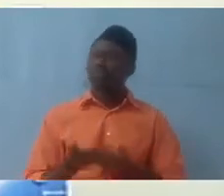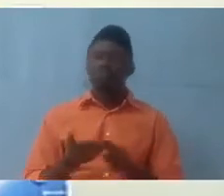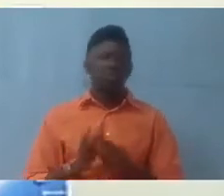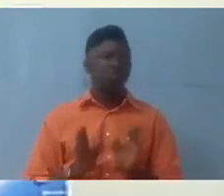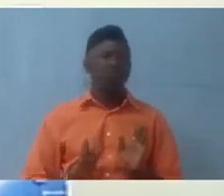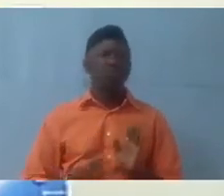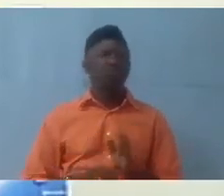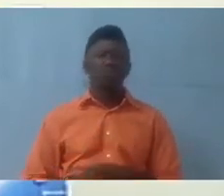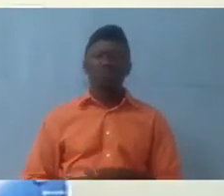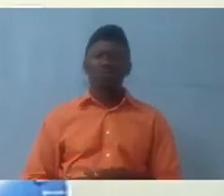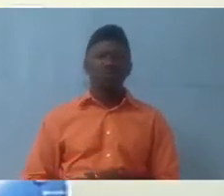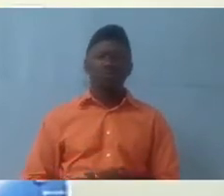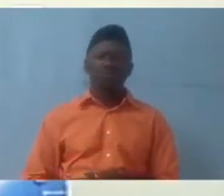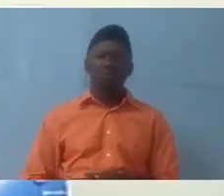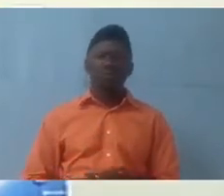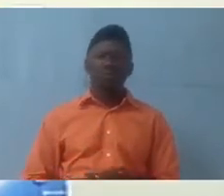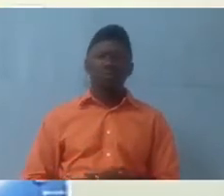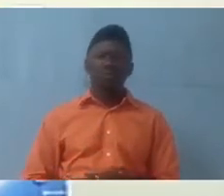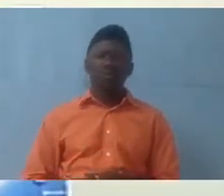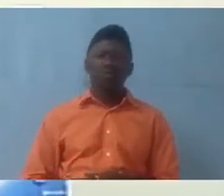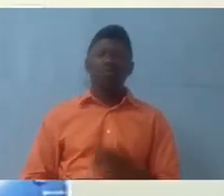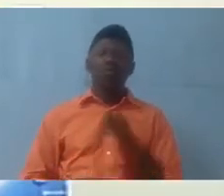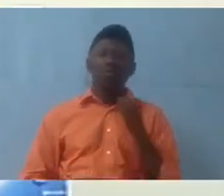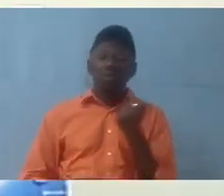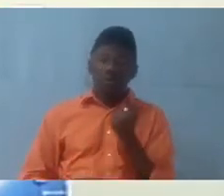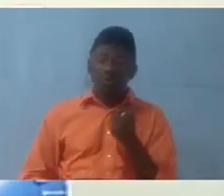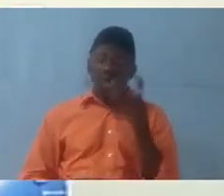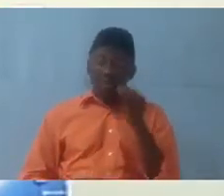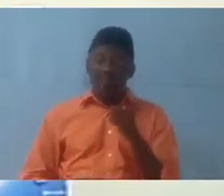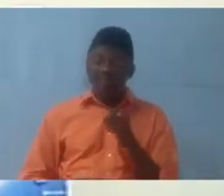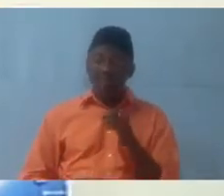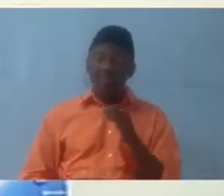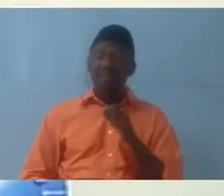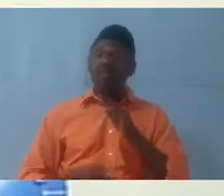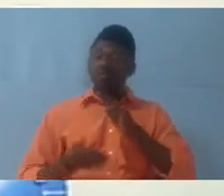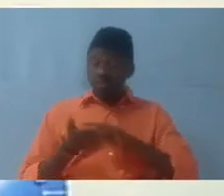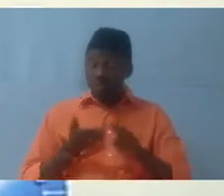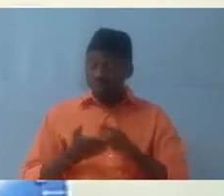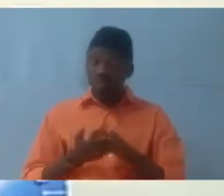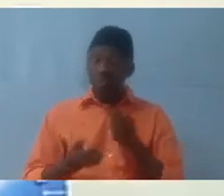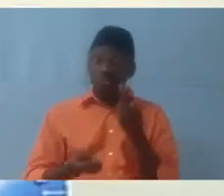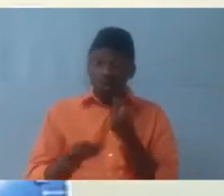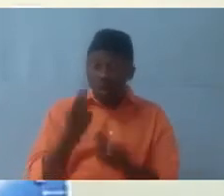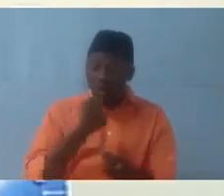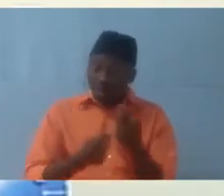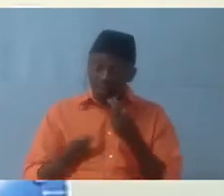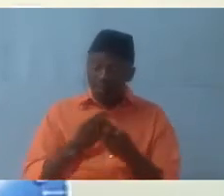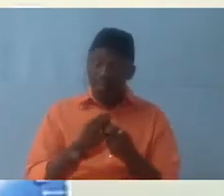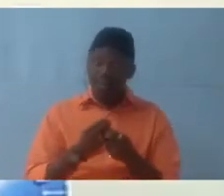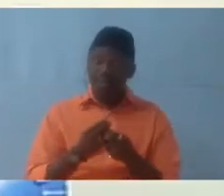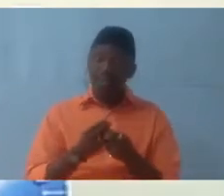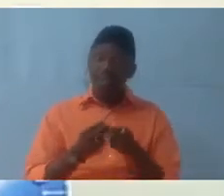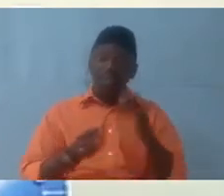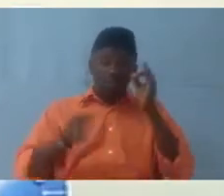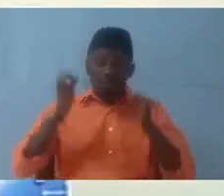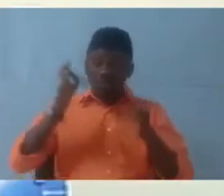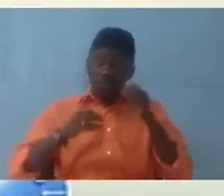Because while it is very, very normal to appeal, write an opinion, appeal a judgment of the lower court.